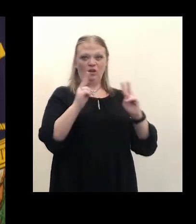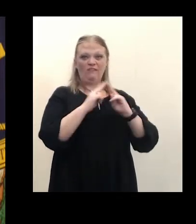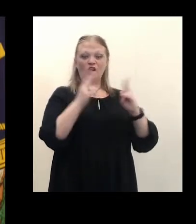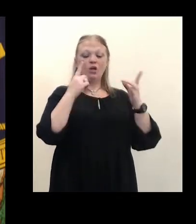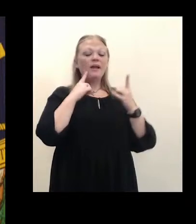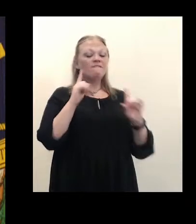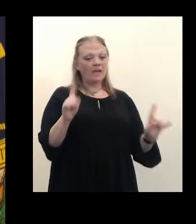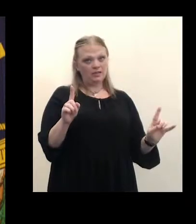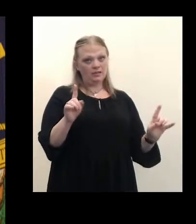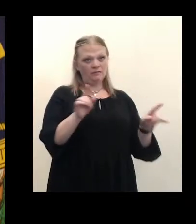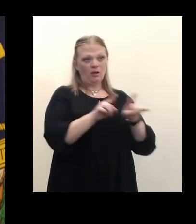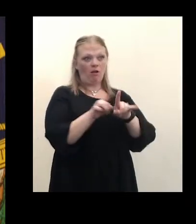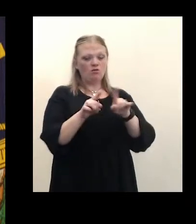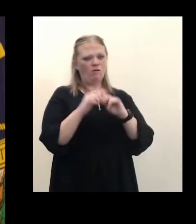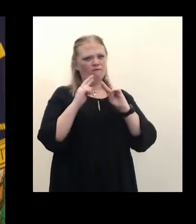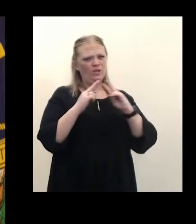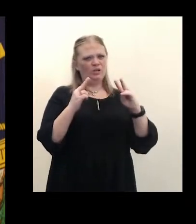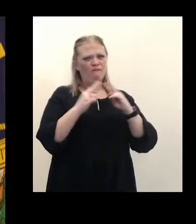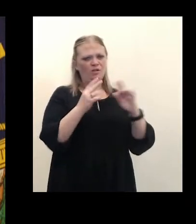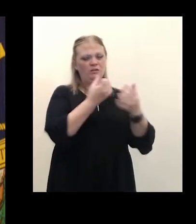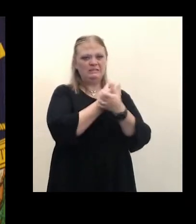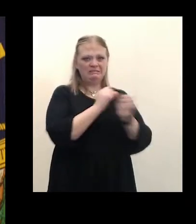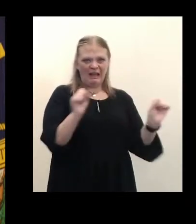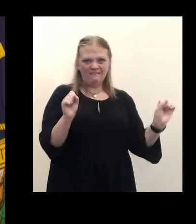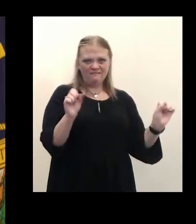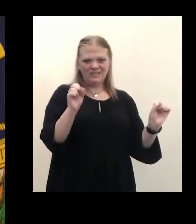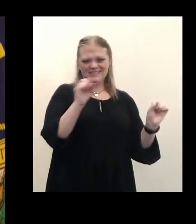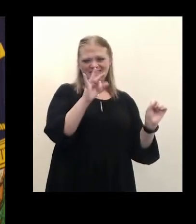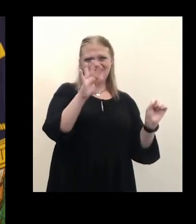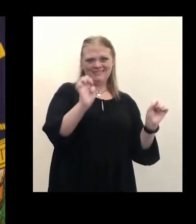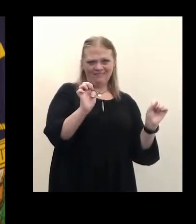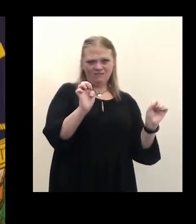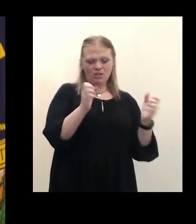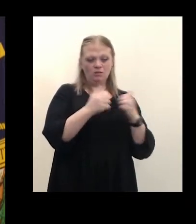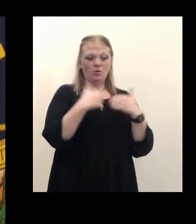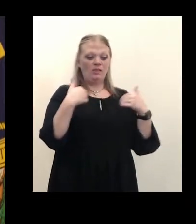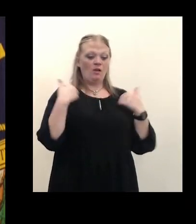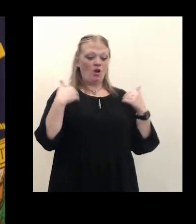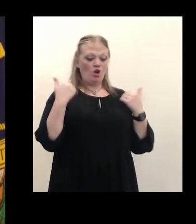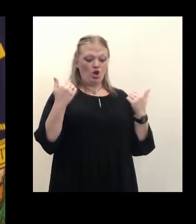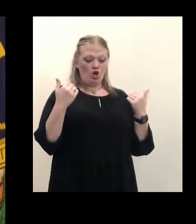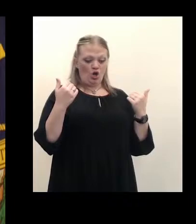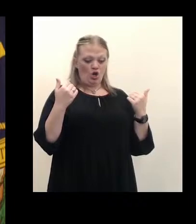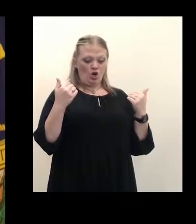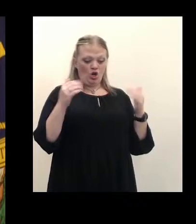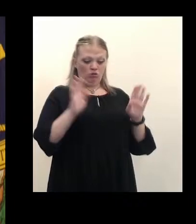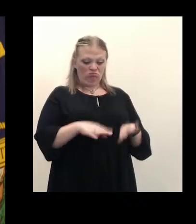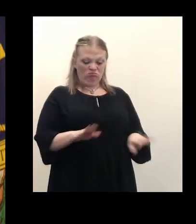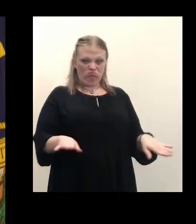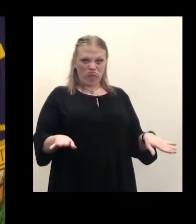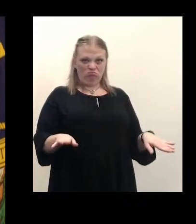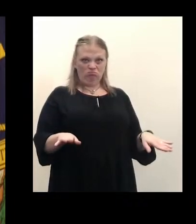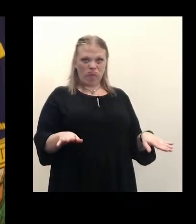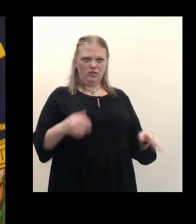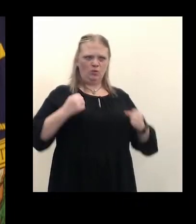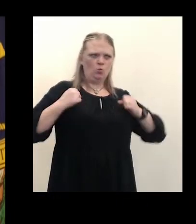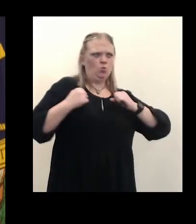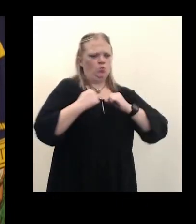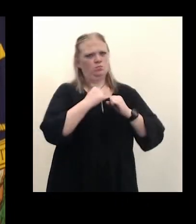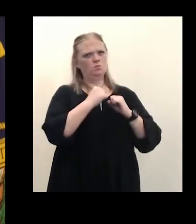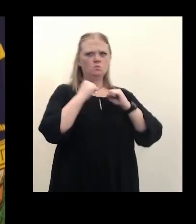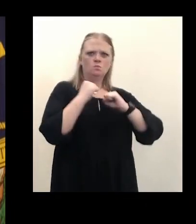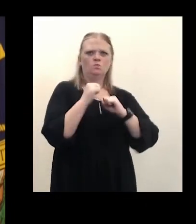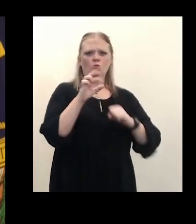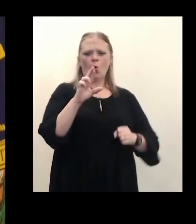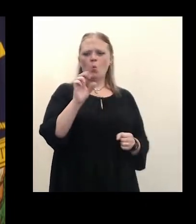also very, very safe. And with younger kids, they have very robust immune systems. Actually, with our immune systems, it's all